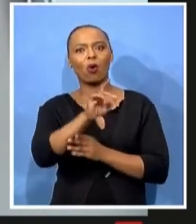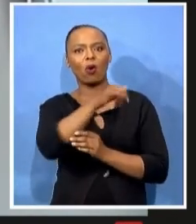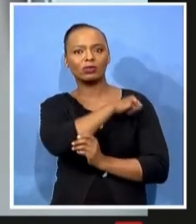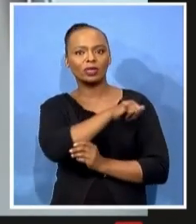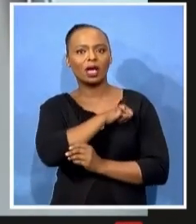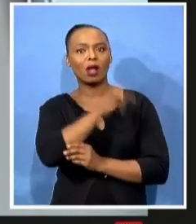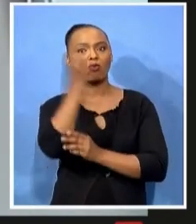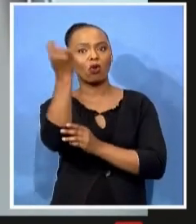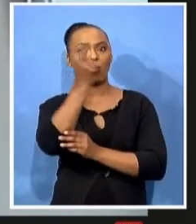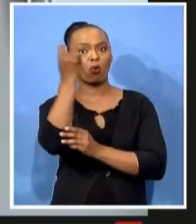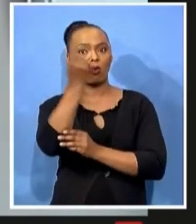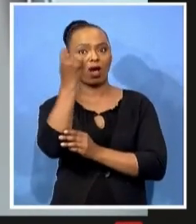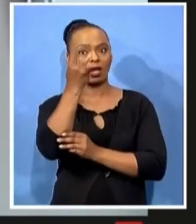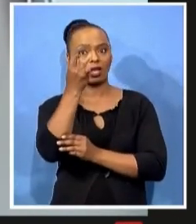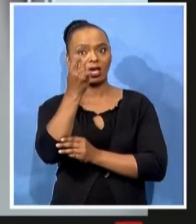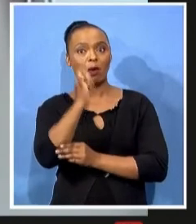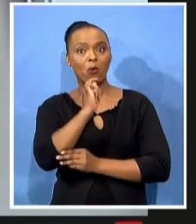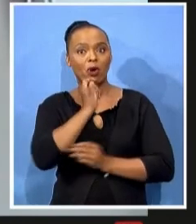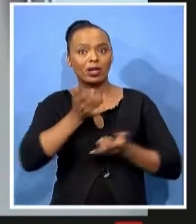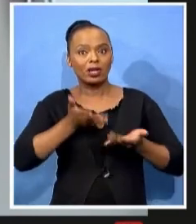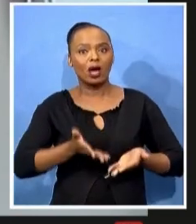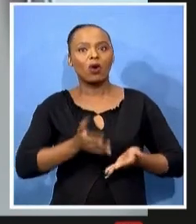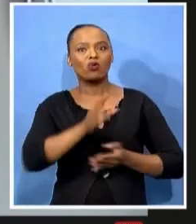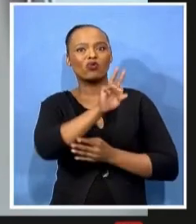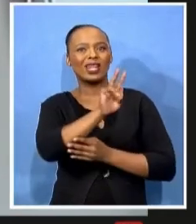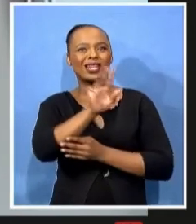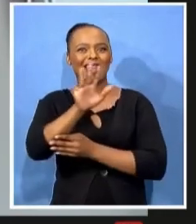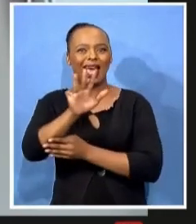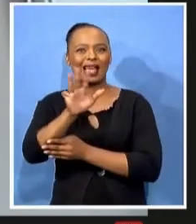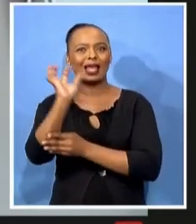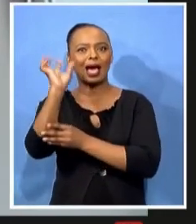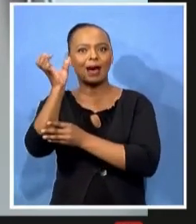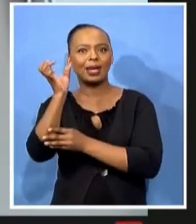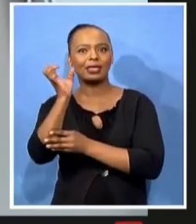29 ambulances waiting to get access into that hospital.